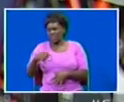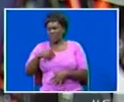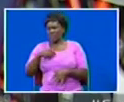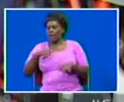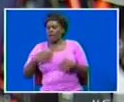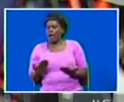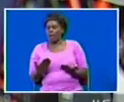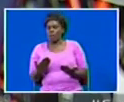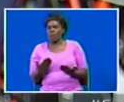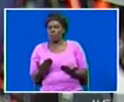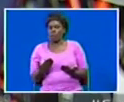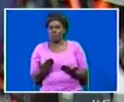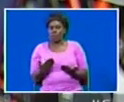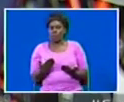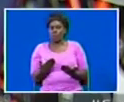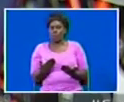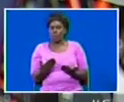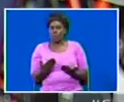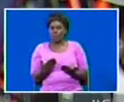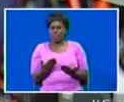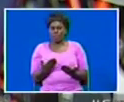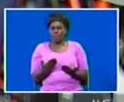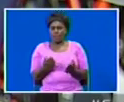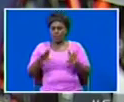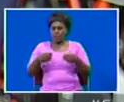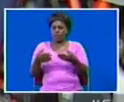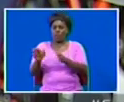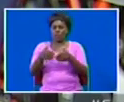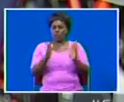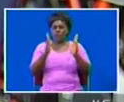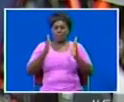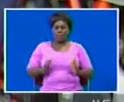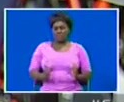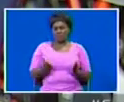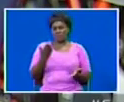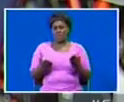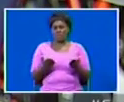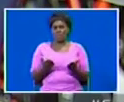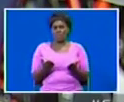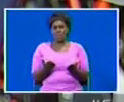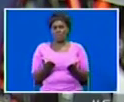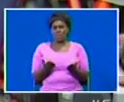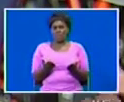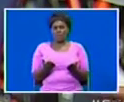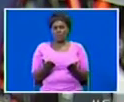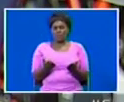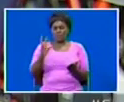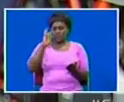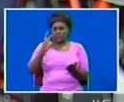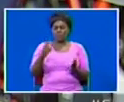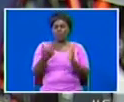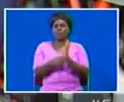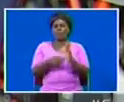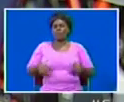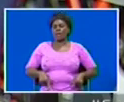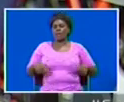say, Nairobi and any other counties? And here you're giving an opportunity to somebody who was spelled doom on their lives. So how